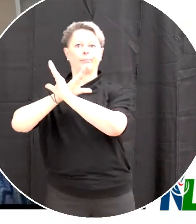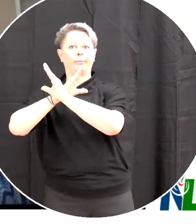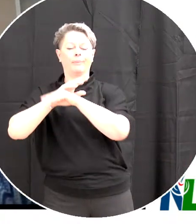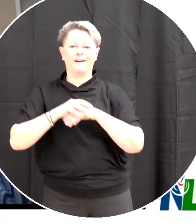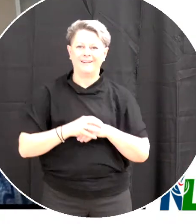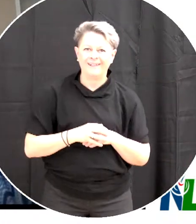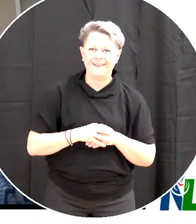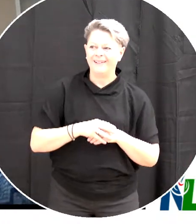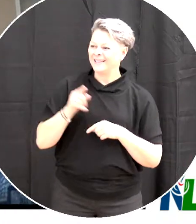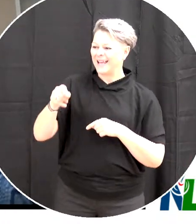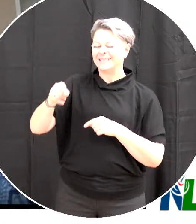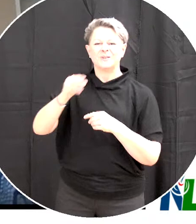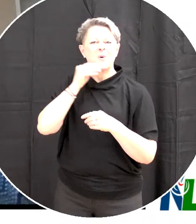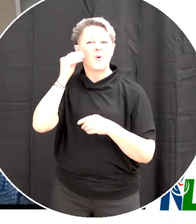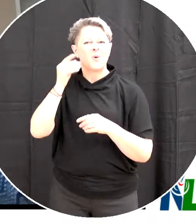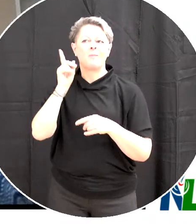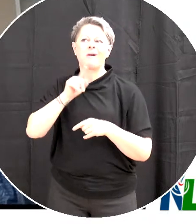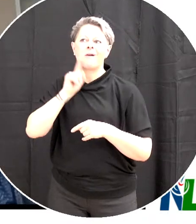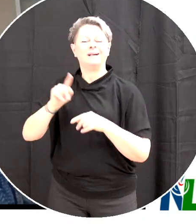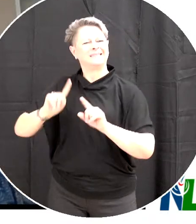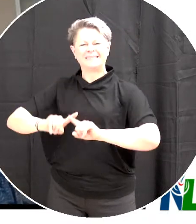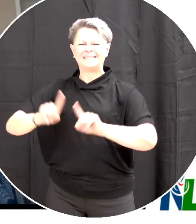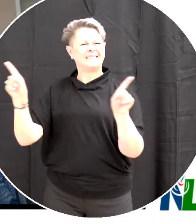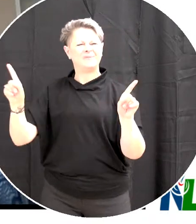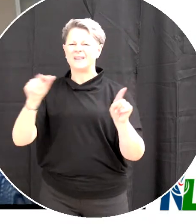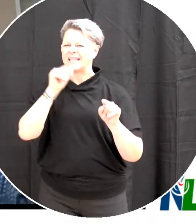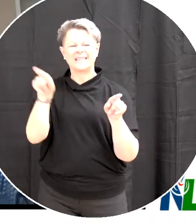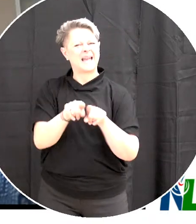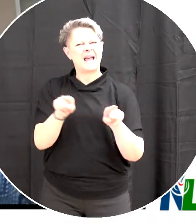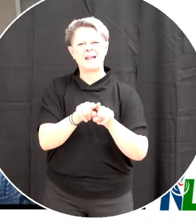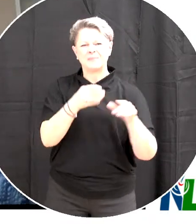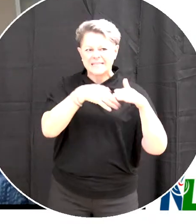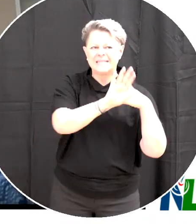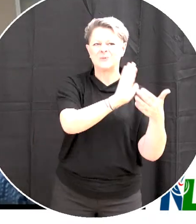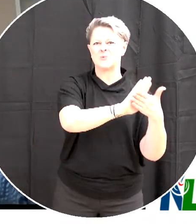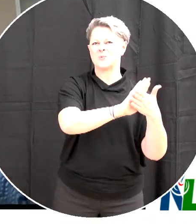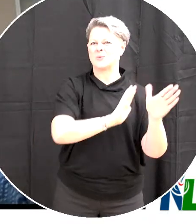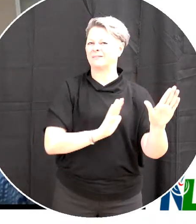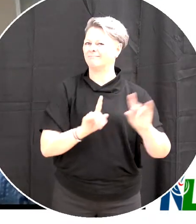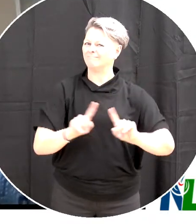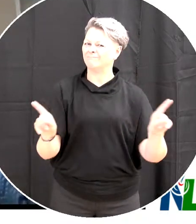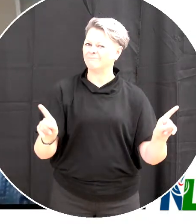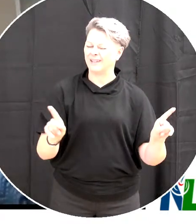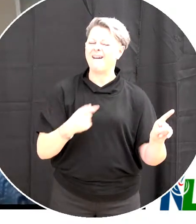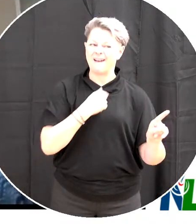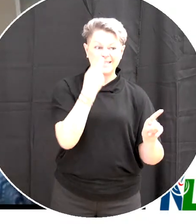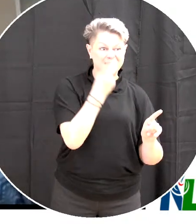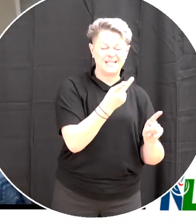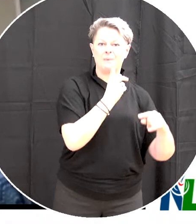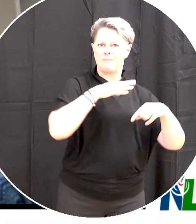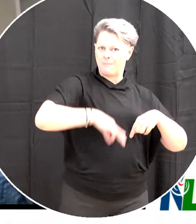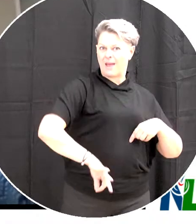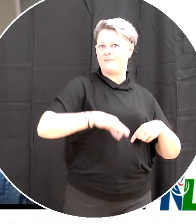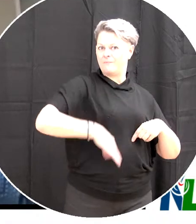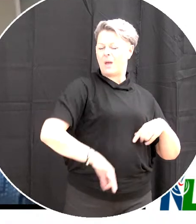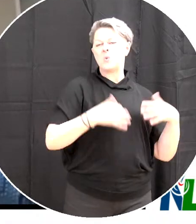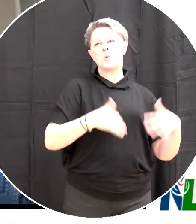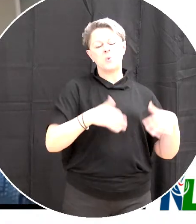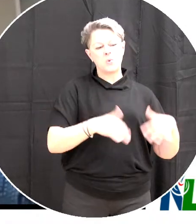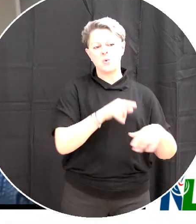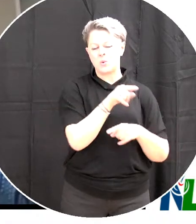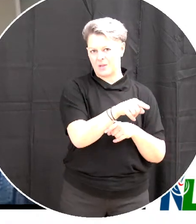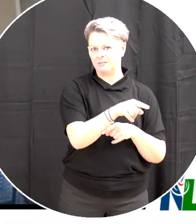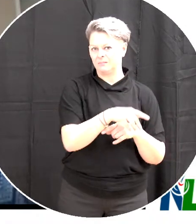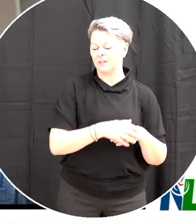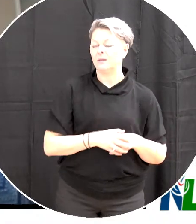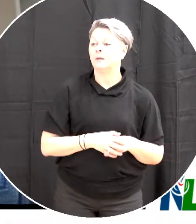a simulation. It's just not the same. So I definitely do see the positives from it. The